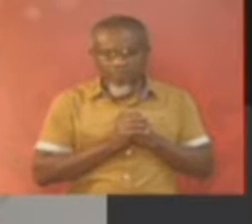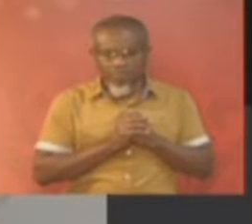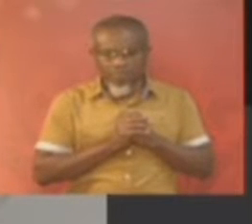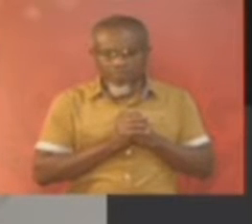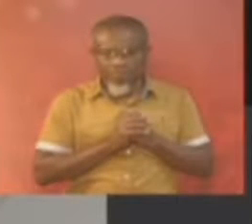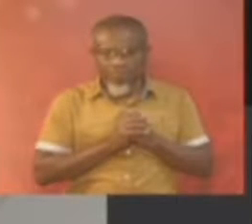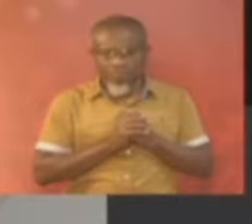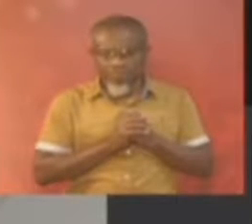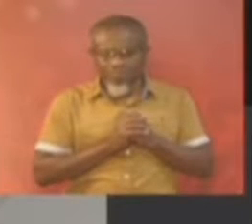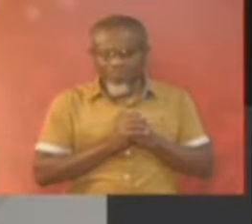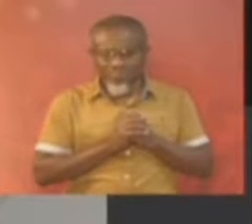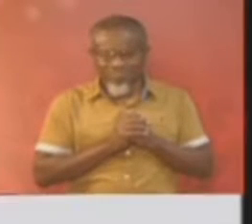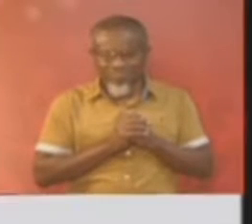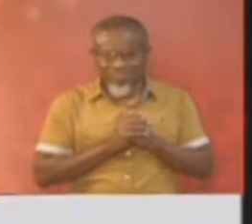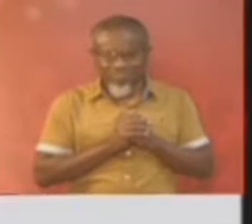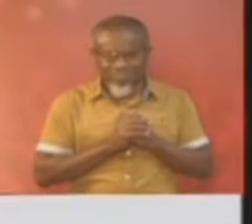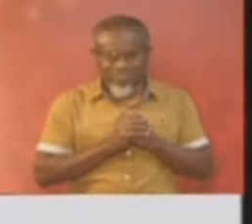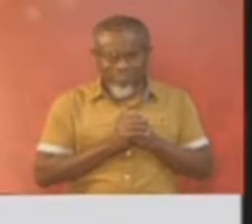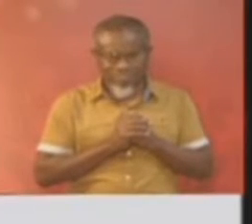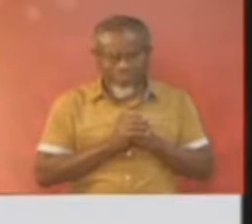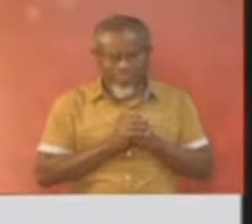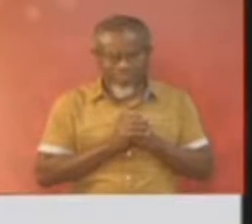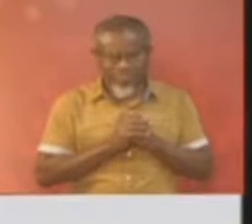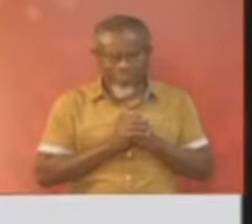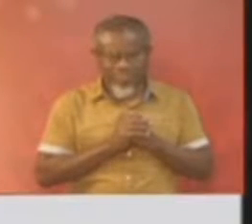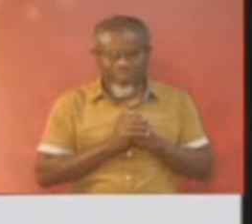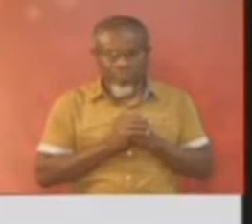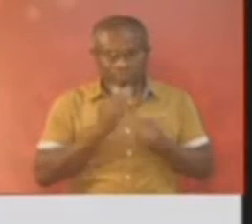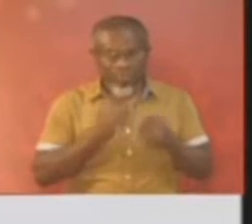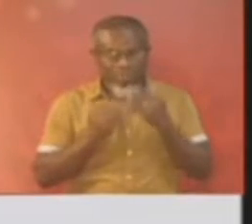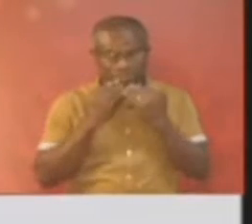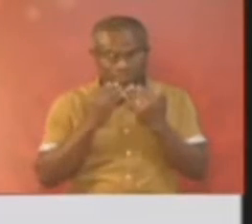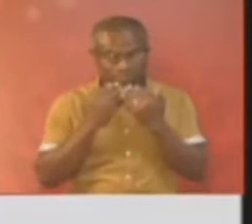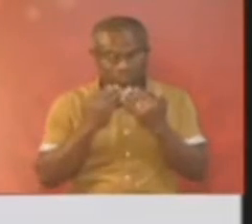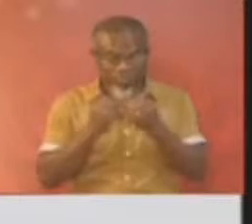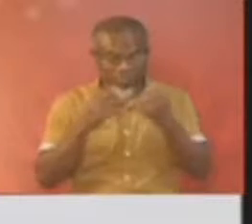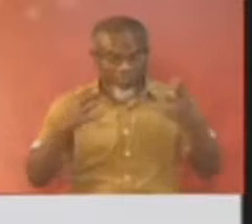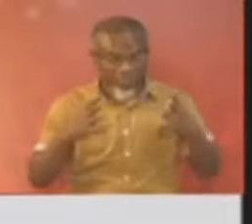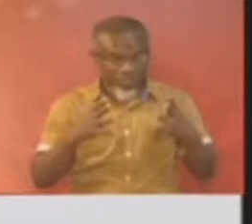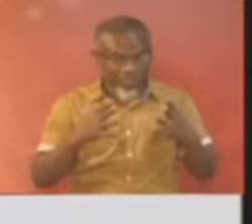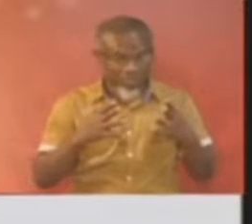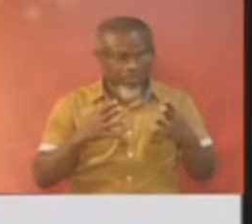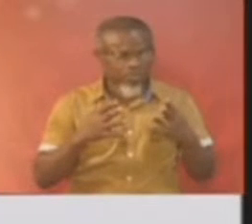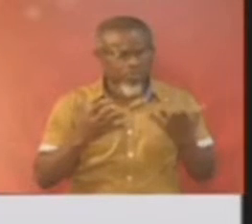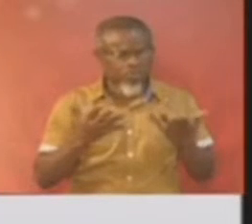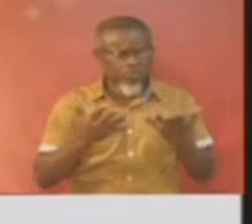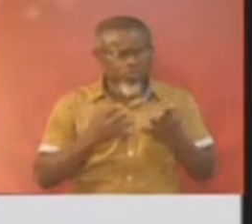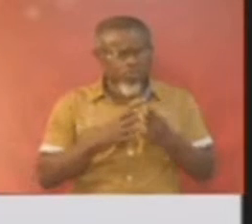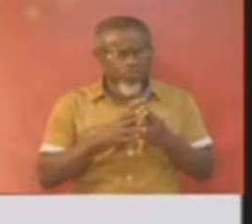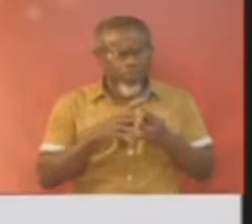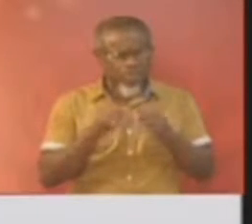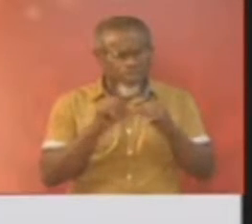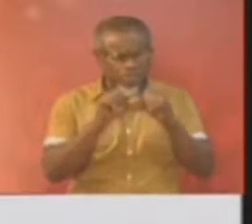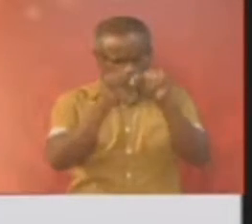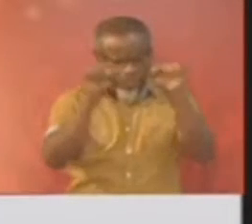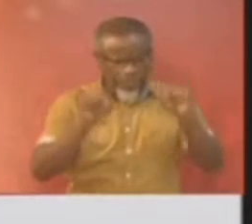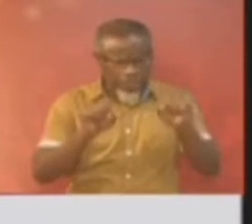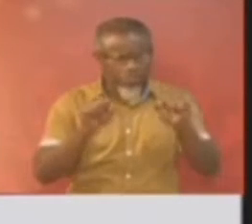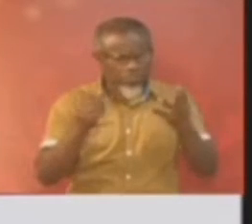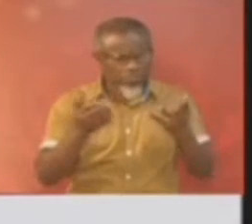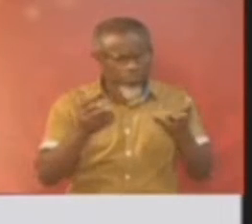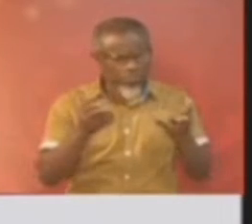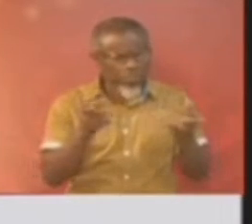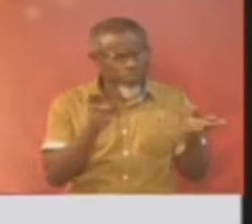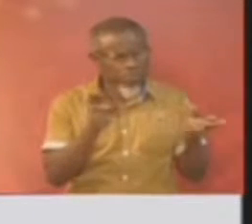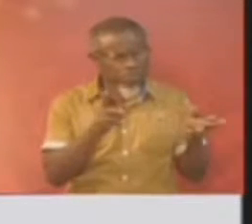And we go to Mr. Siram Singh for response. Yes, thank you very much. The Facilities Finder, it's a work in progress. It's